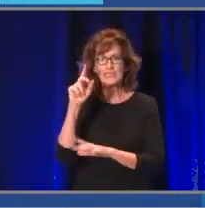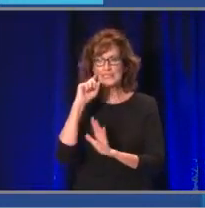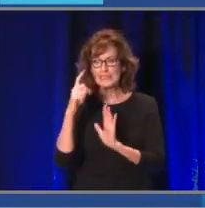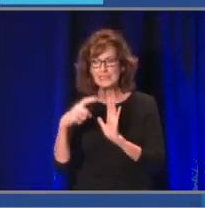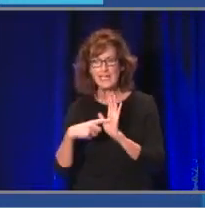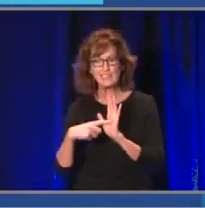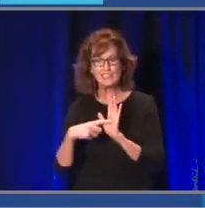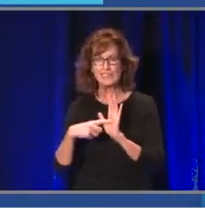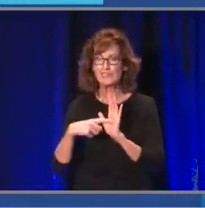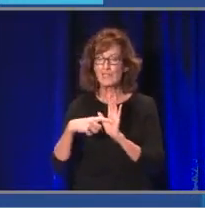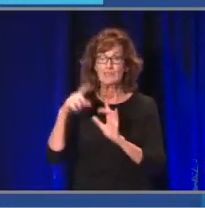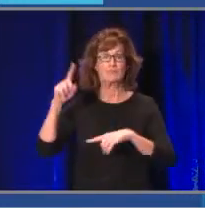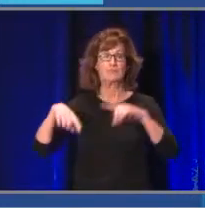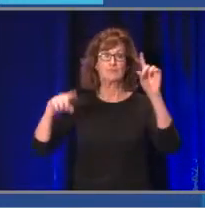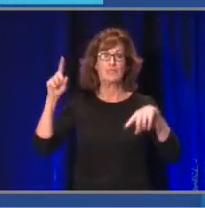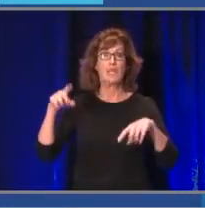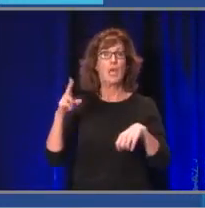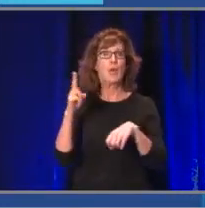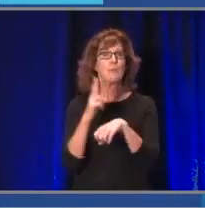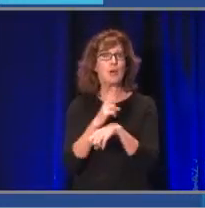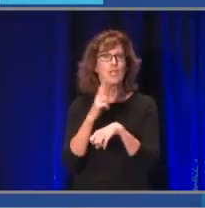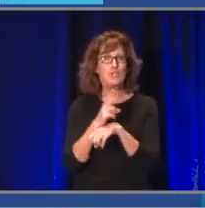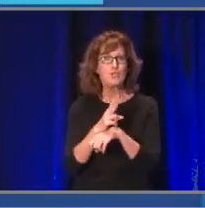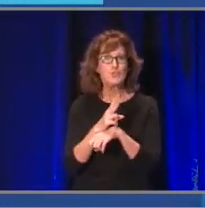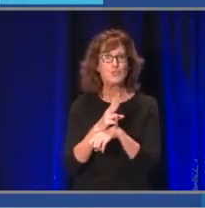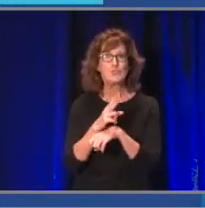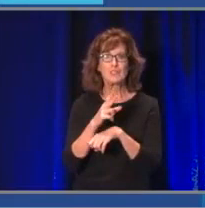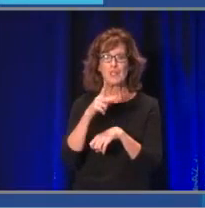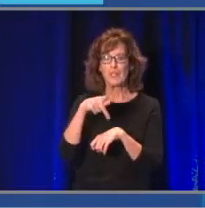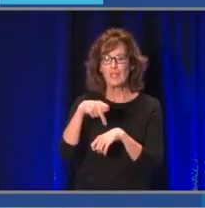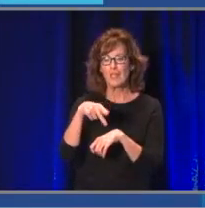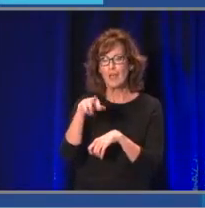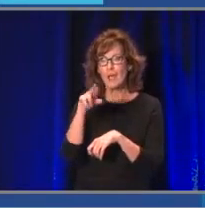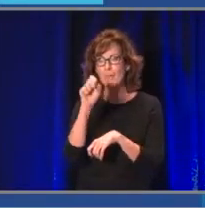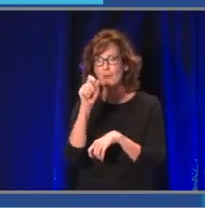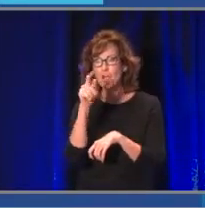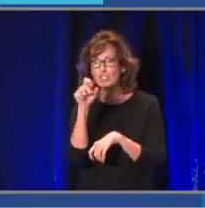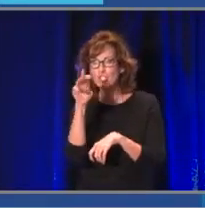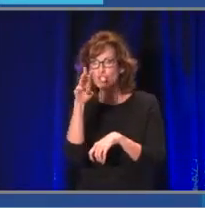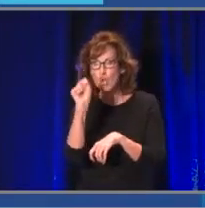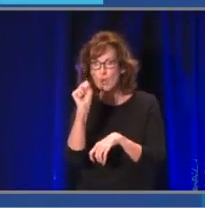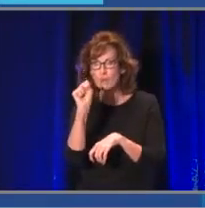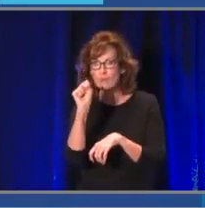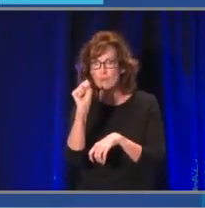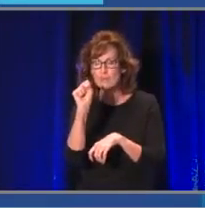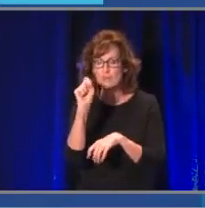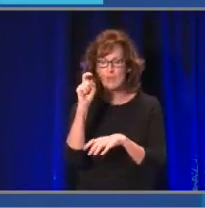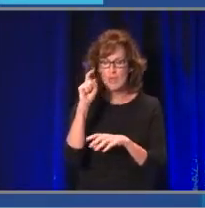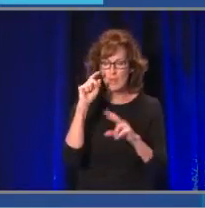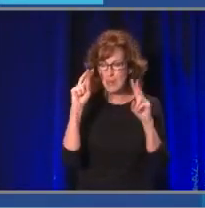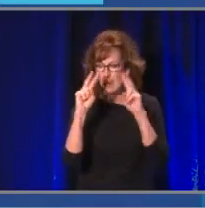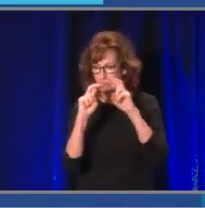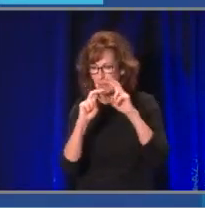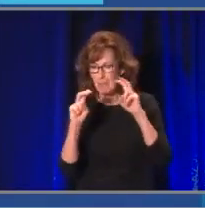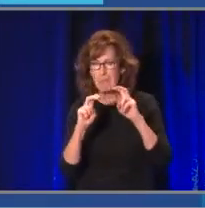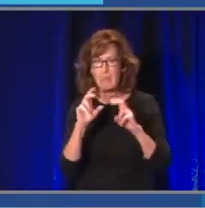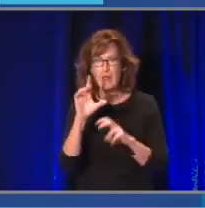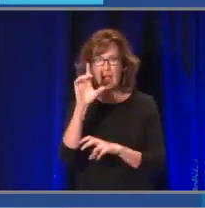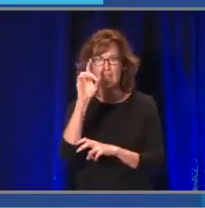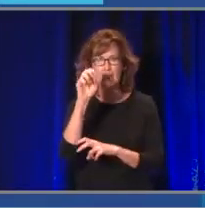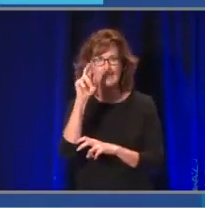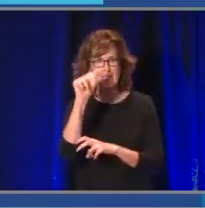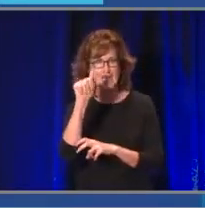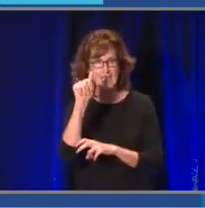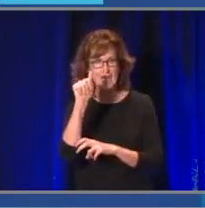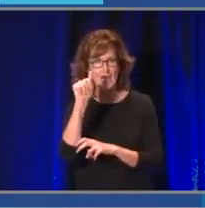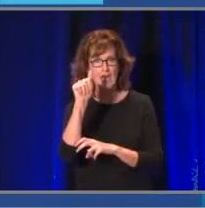using prostazome, by looking at their content, RNA, DNA, we're looking at molecules that we can amplify. And by